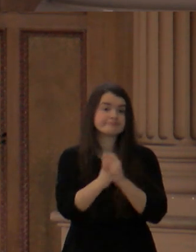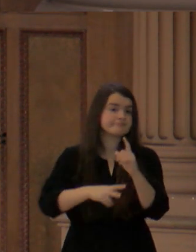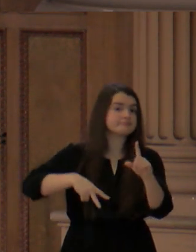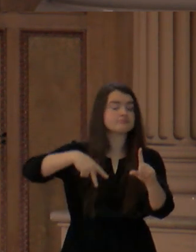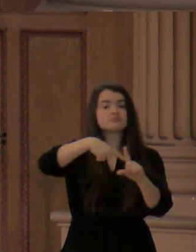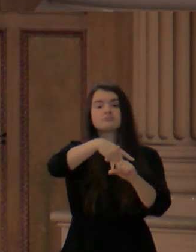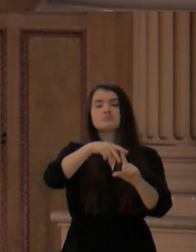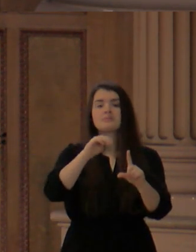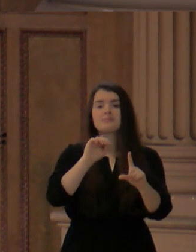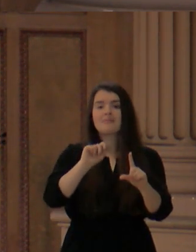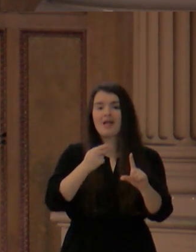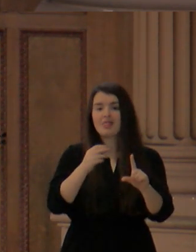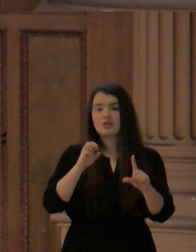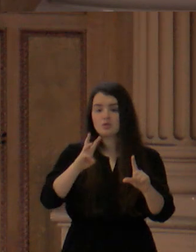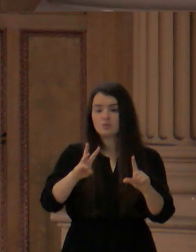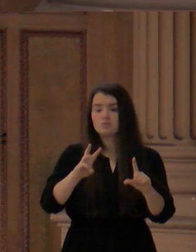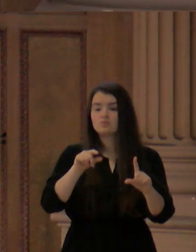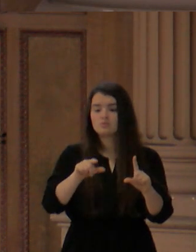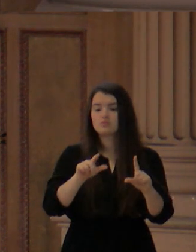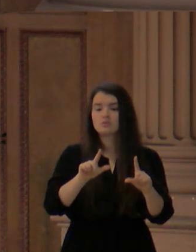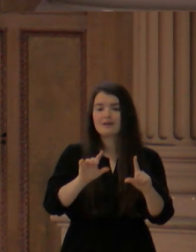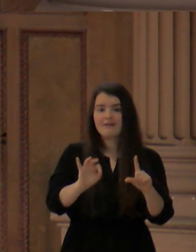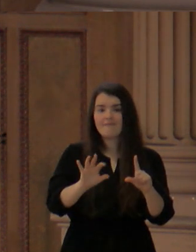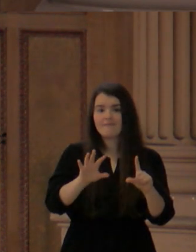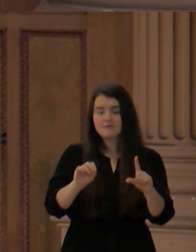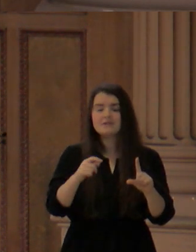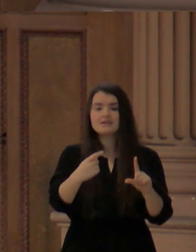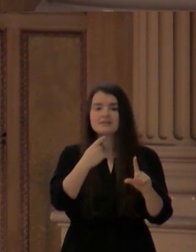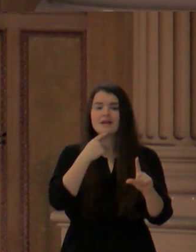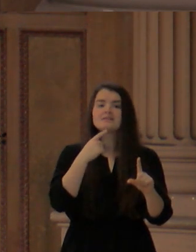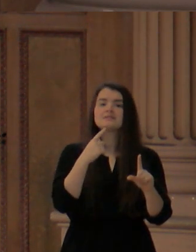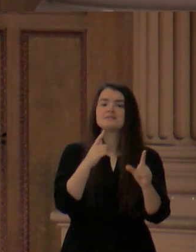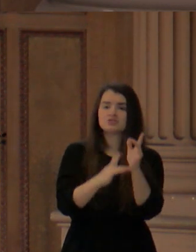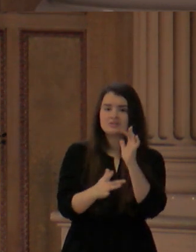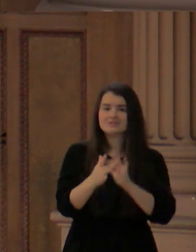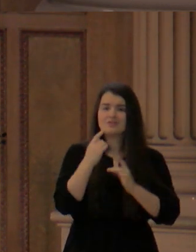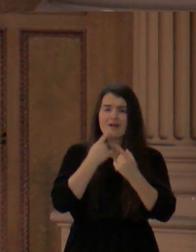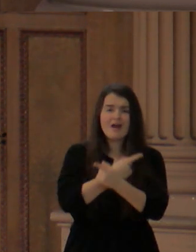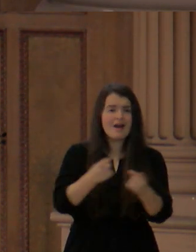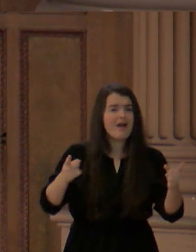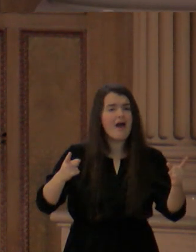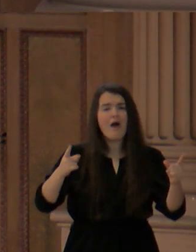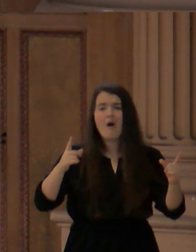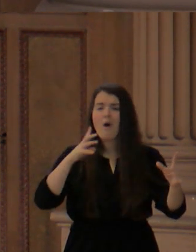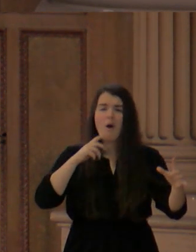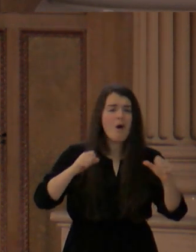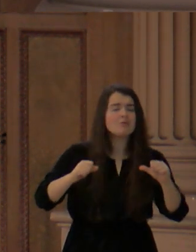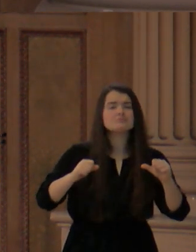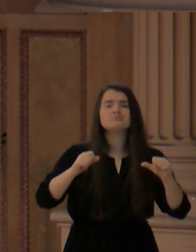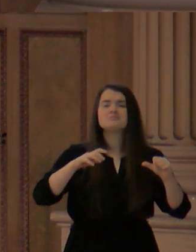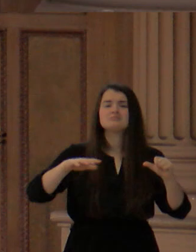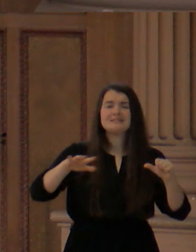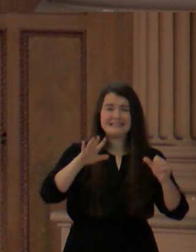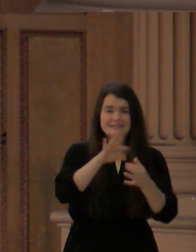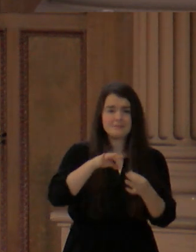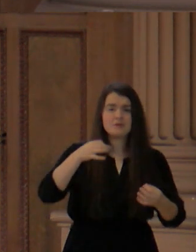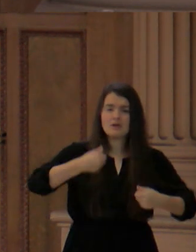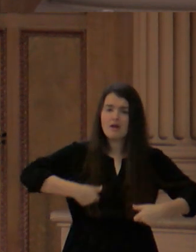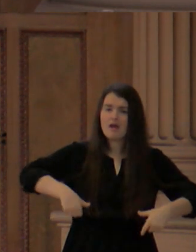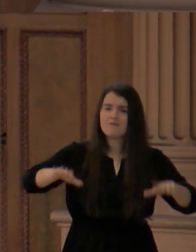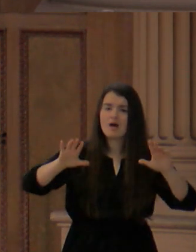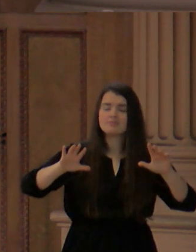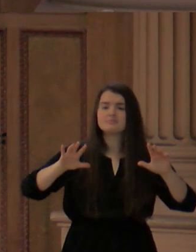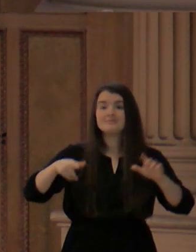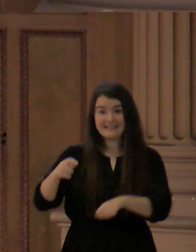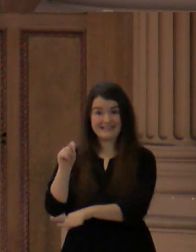Jesus cried out again with a loud voice and yielded up his spirit and behold the curtain of the temple was torn in two from top to